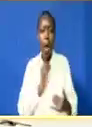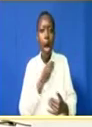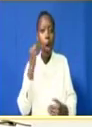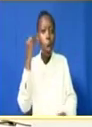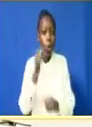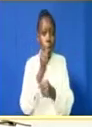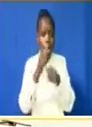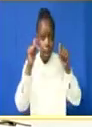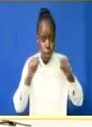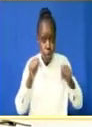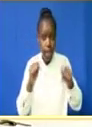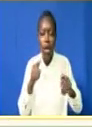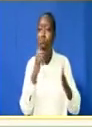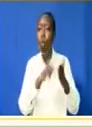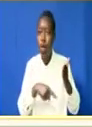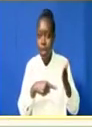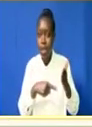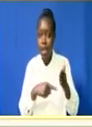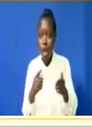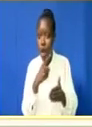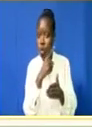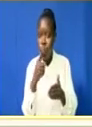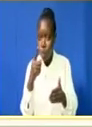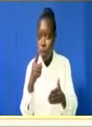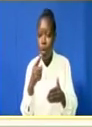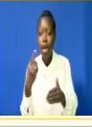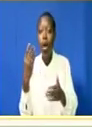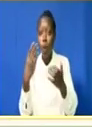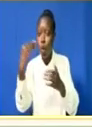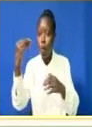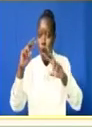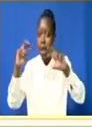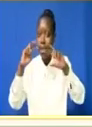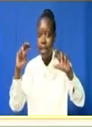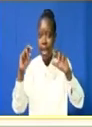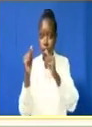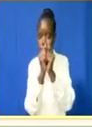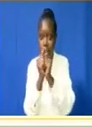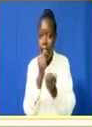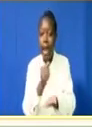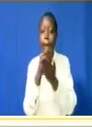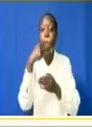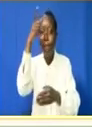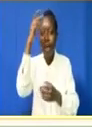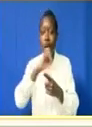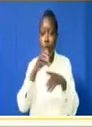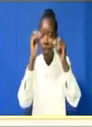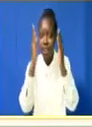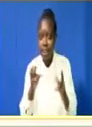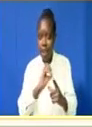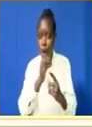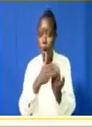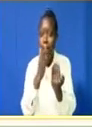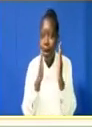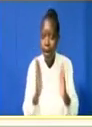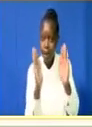for today, mm-hmm. go and find out. That is, of course, with the help of your parent, mm-hmm. your guardian, mm-hmm. your teacher. Mm-hmm.